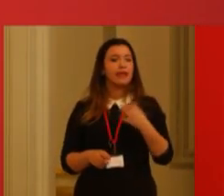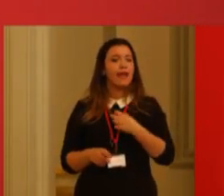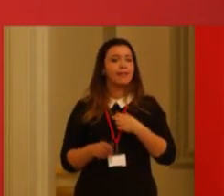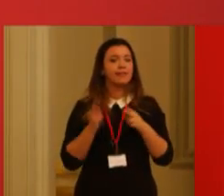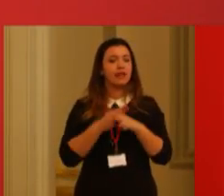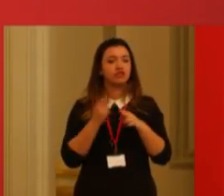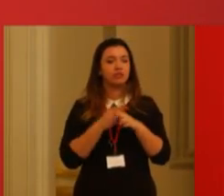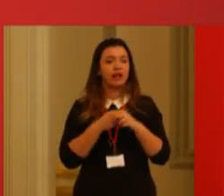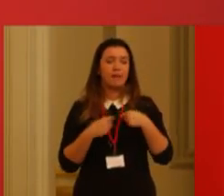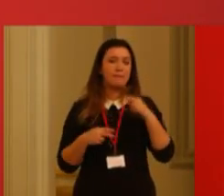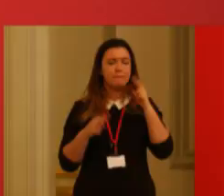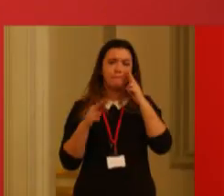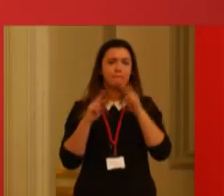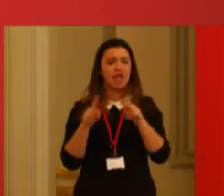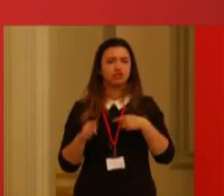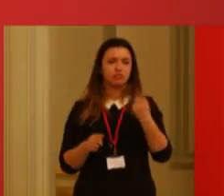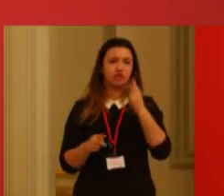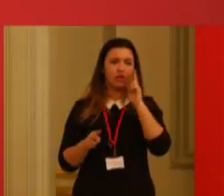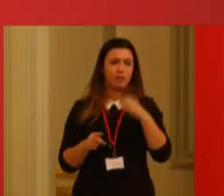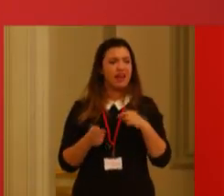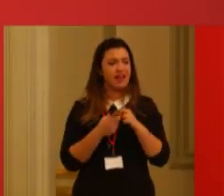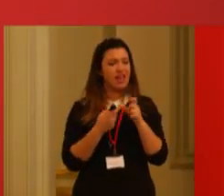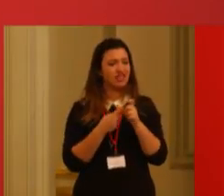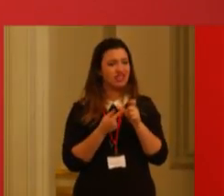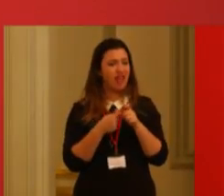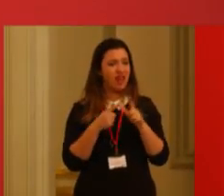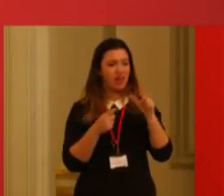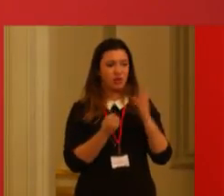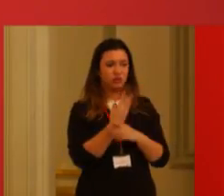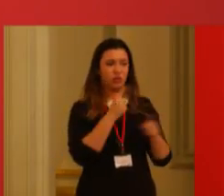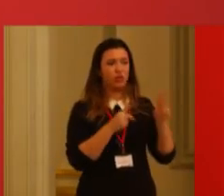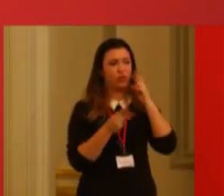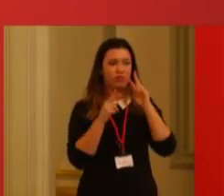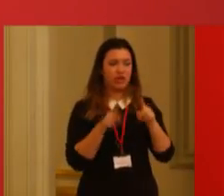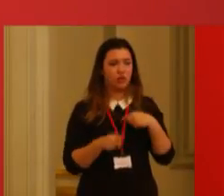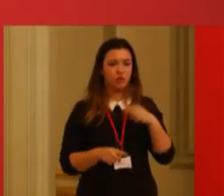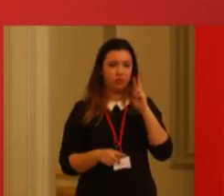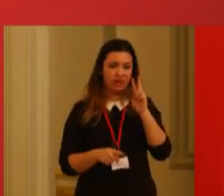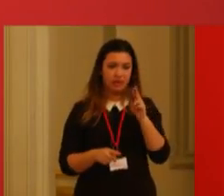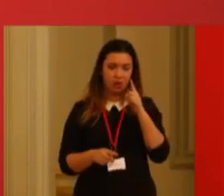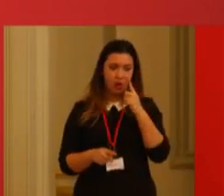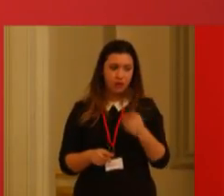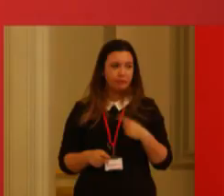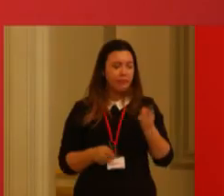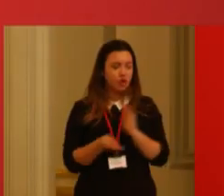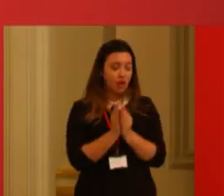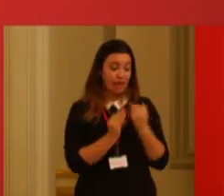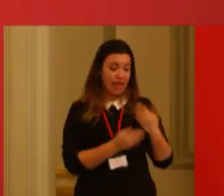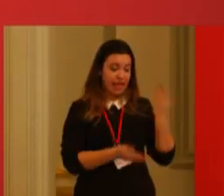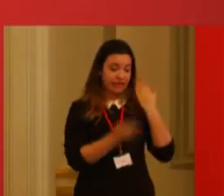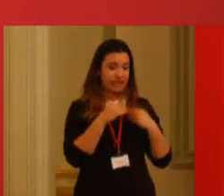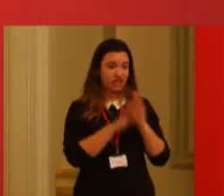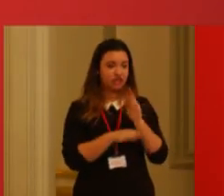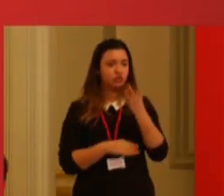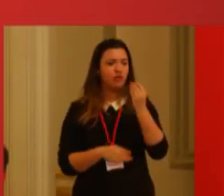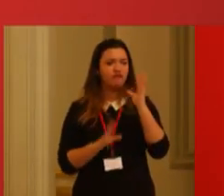right? And I also see this in my own experience, like based on Rachel's experience, because like even my